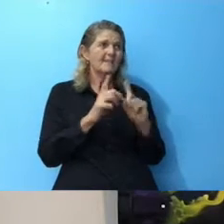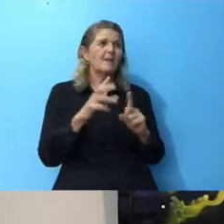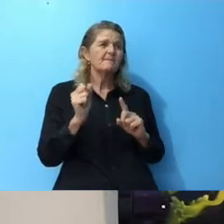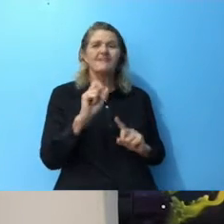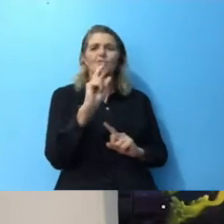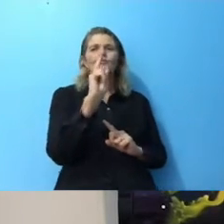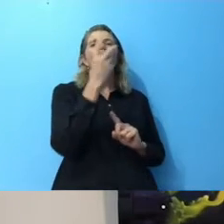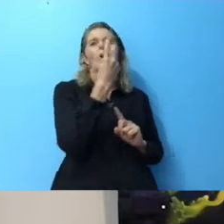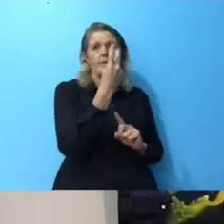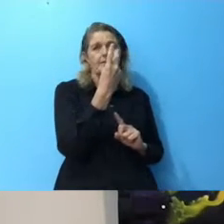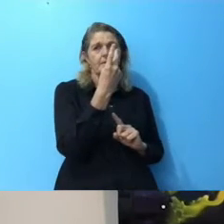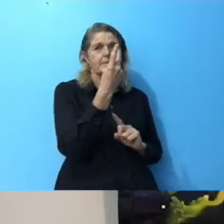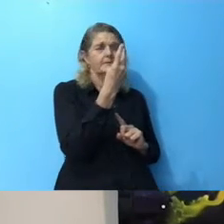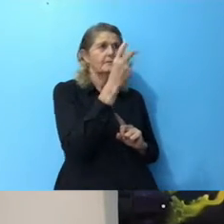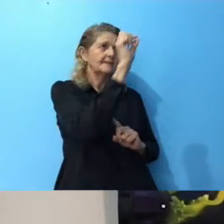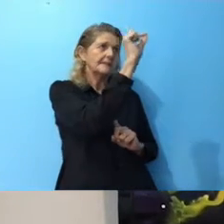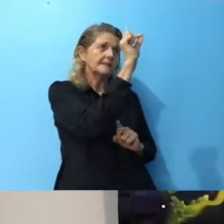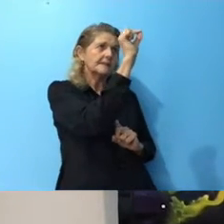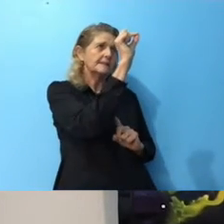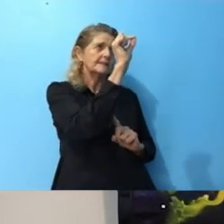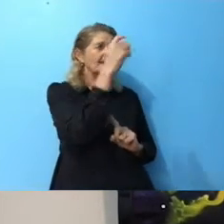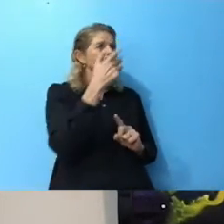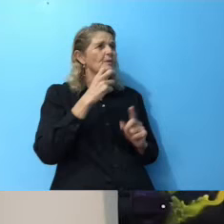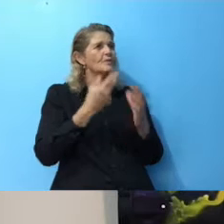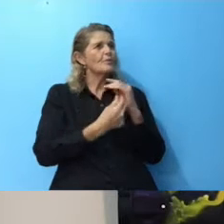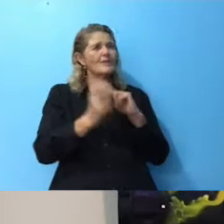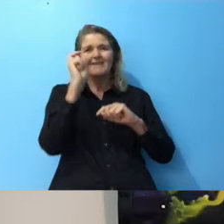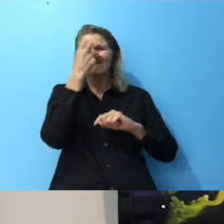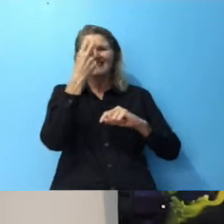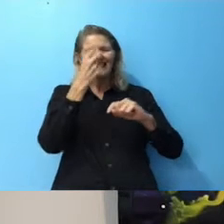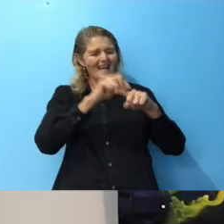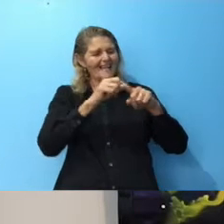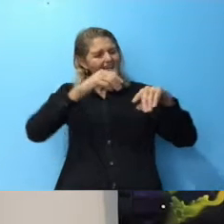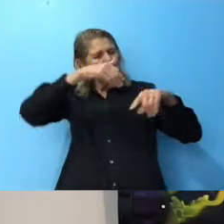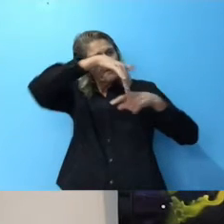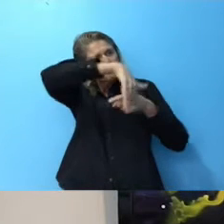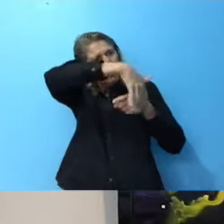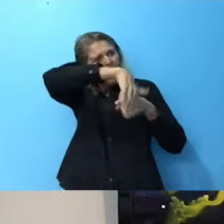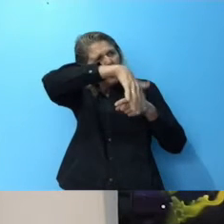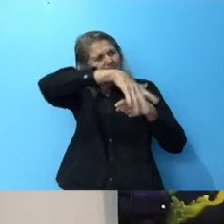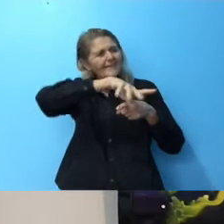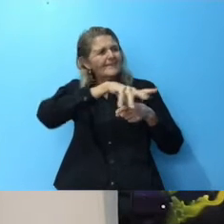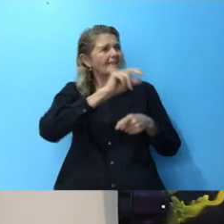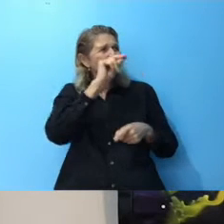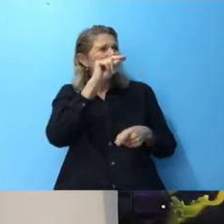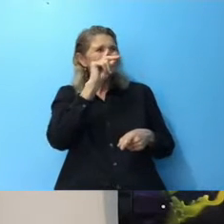second layer because it doesn't sit as well on the darker colours underneath it.